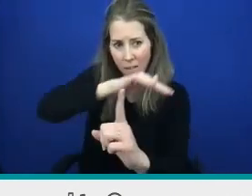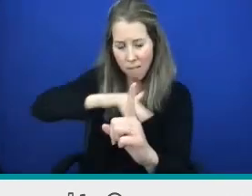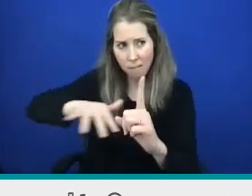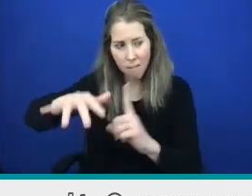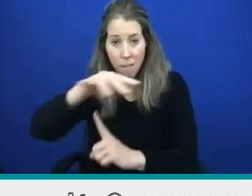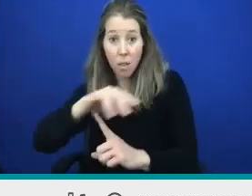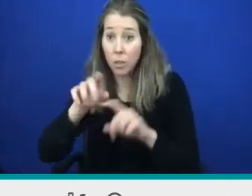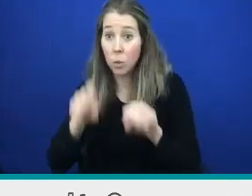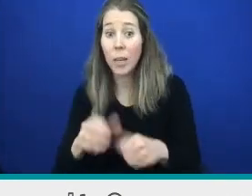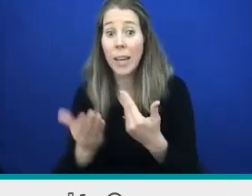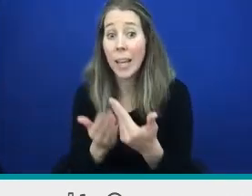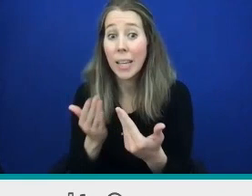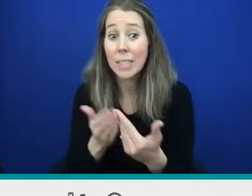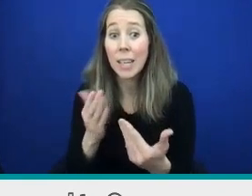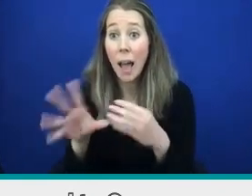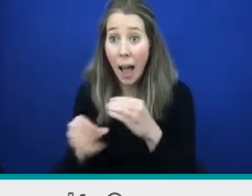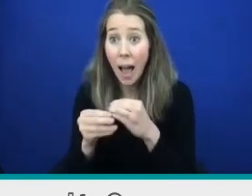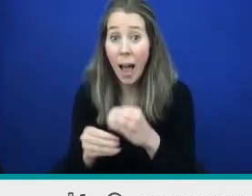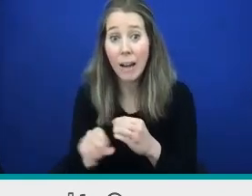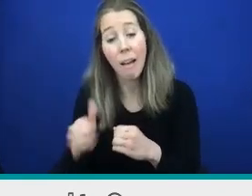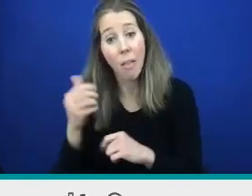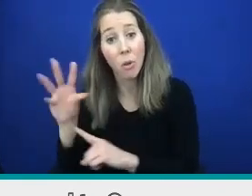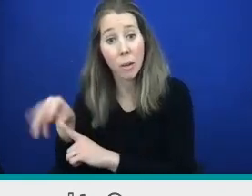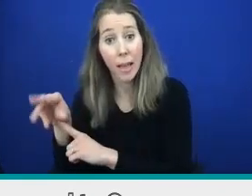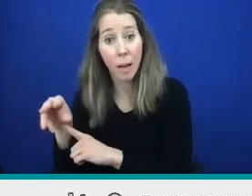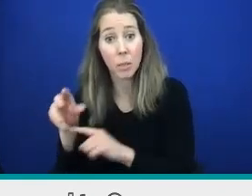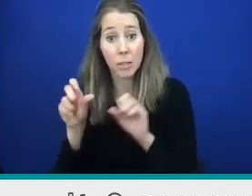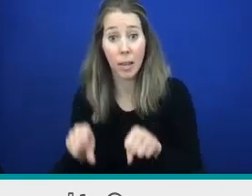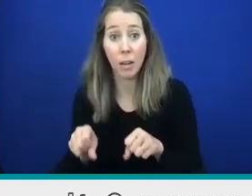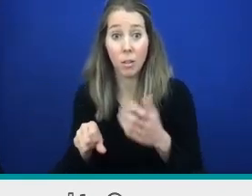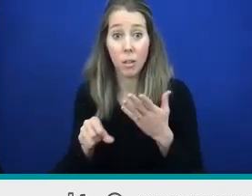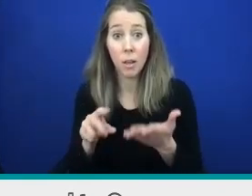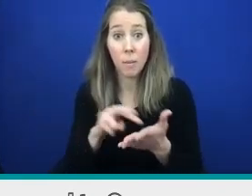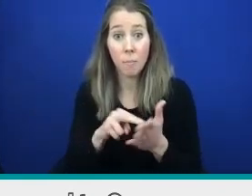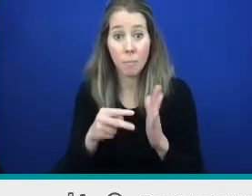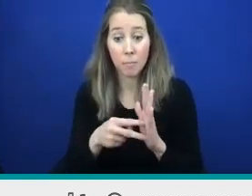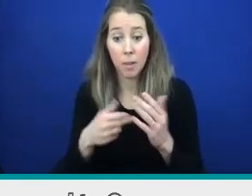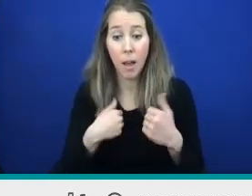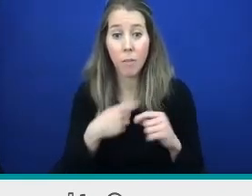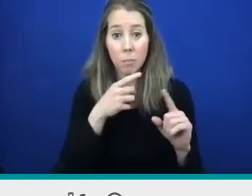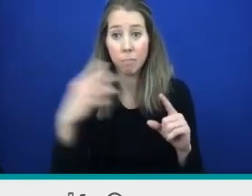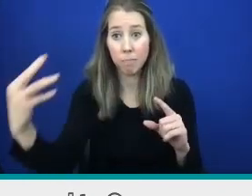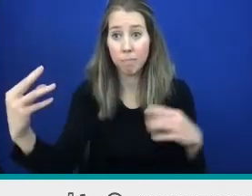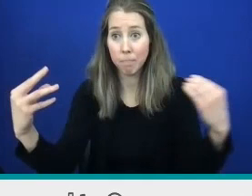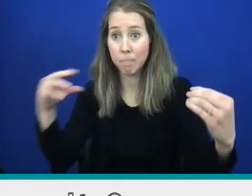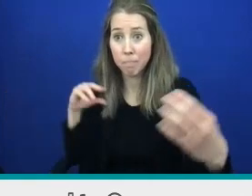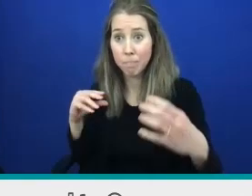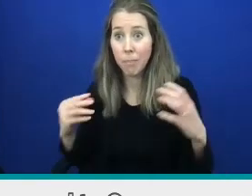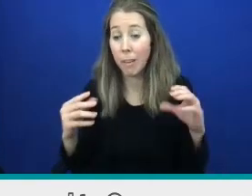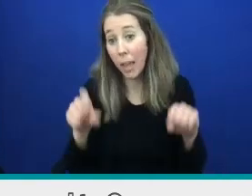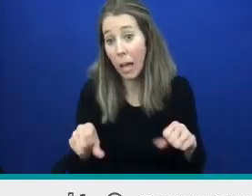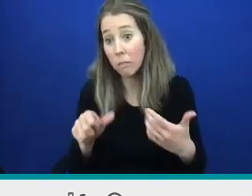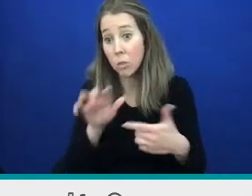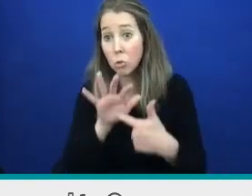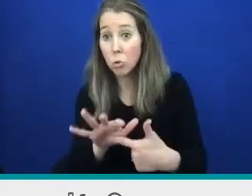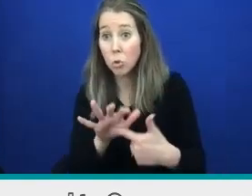And so you can easily add additional cameras so that you can have them pointed in different directions and